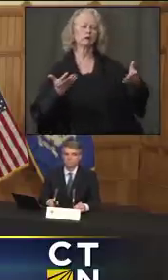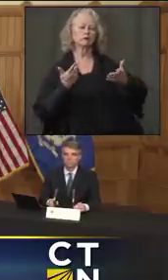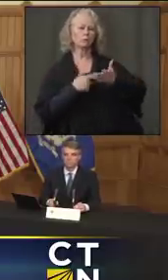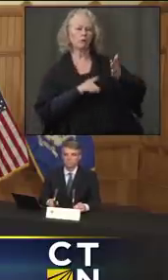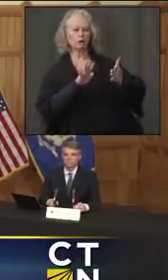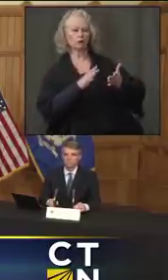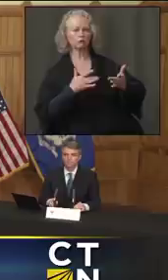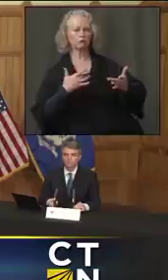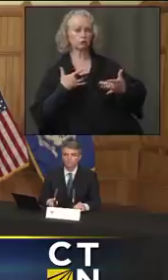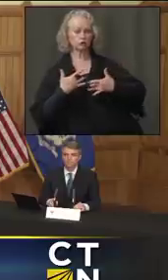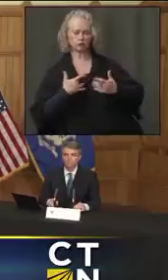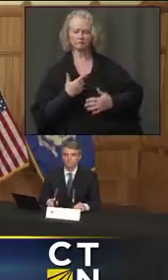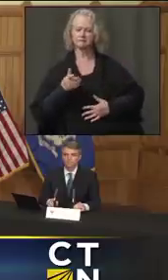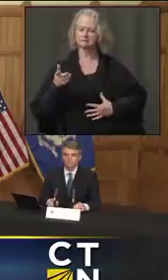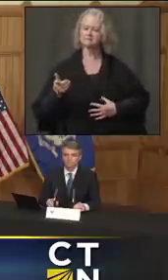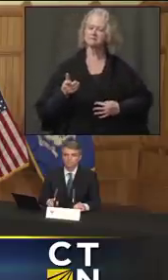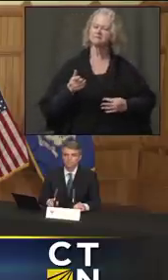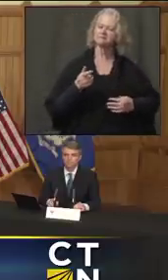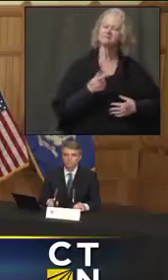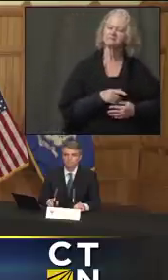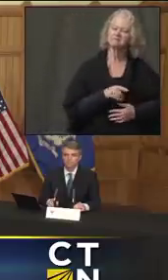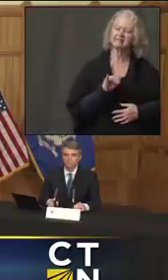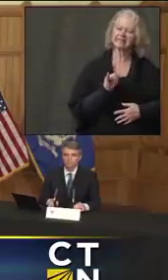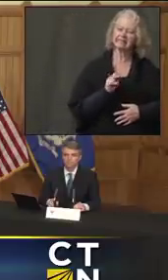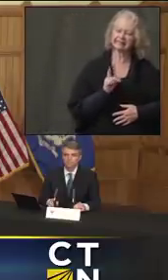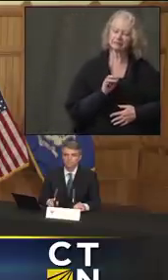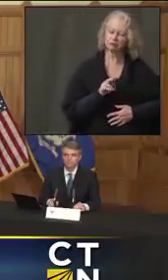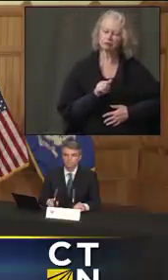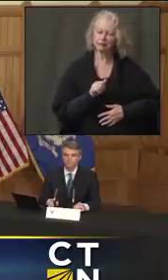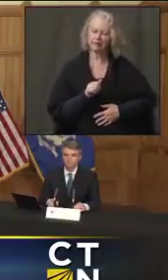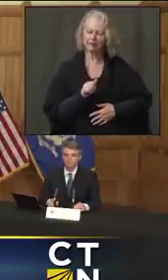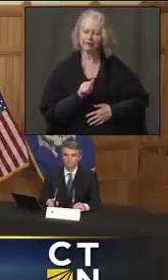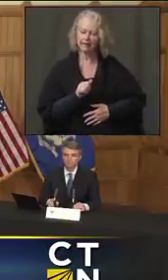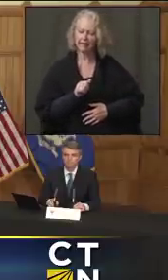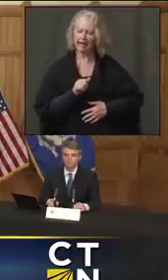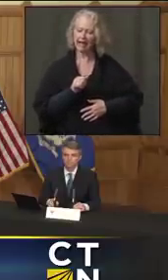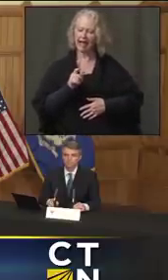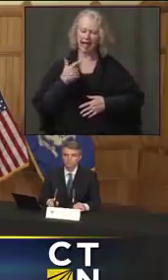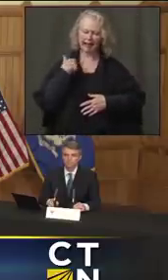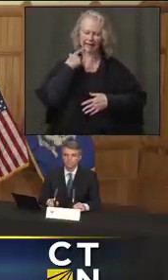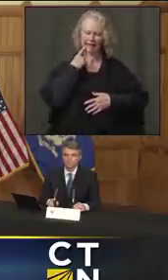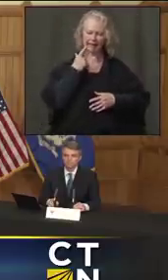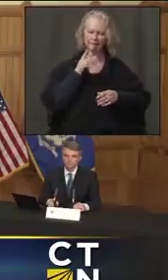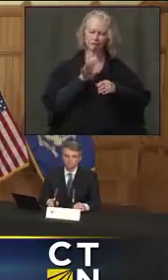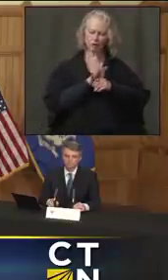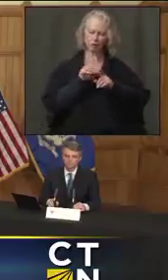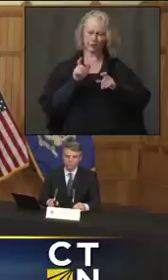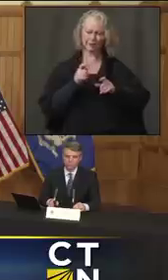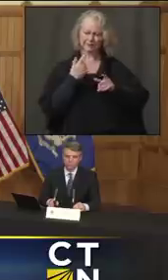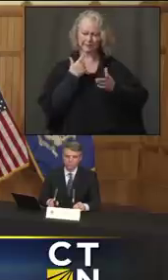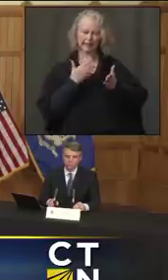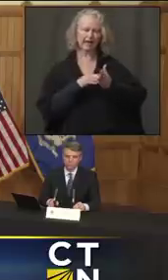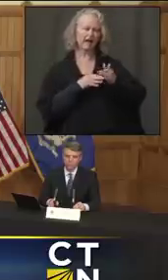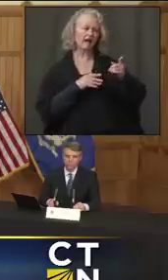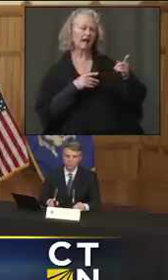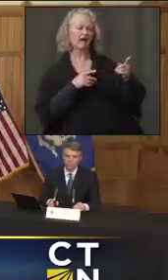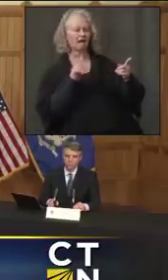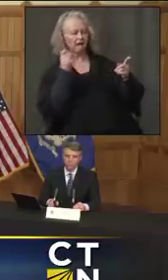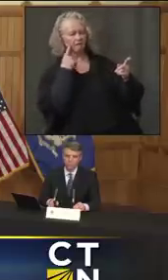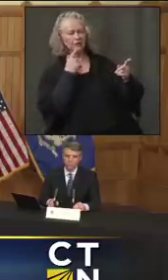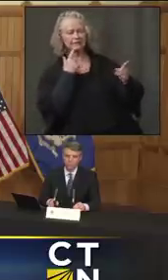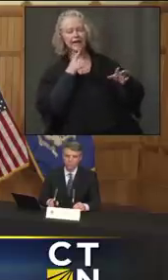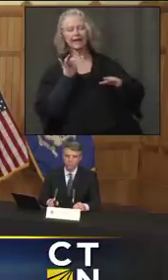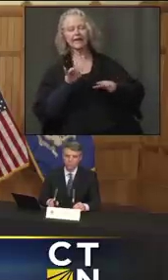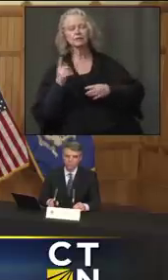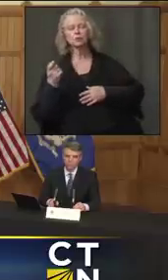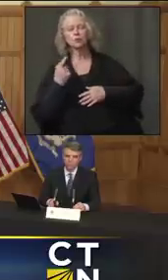Indra, do you want to take that? Yeah, I didn't hear the question clearly because it was breaking up. Can you just... Indra Let me was- try it, Indra. I can just tell you, the question